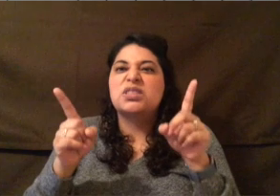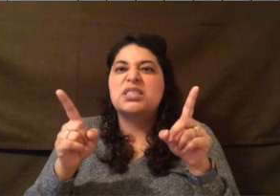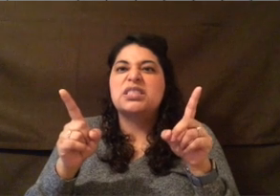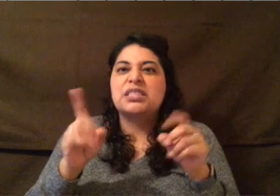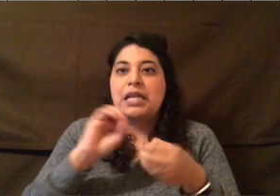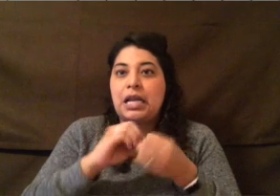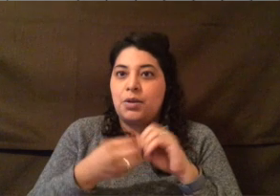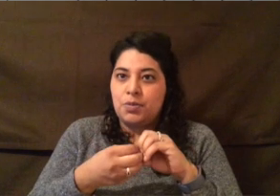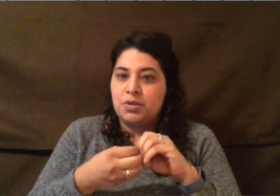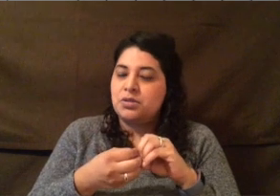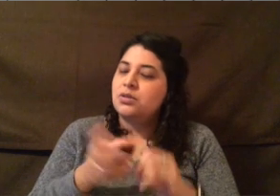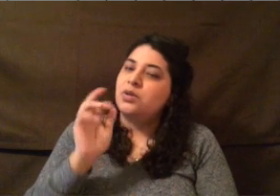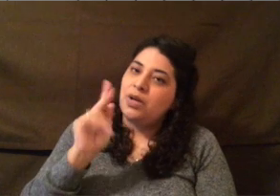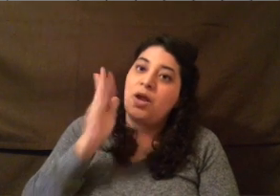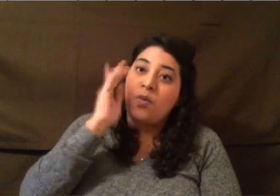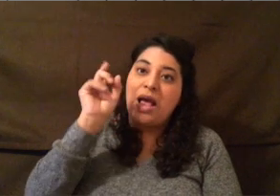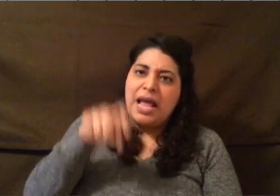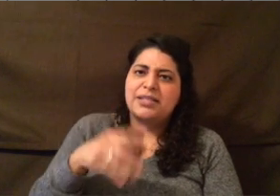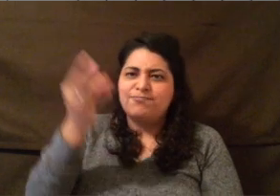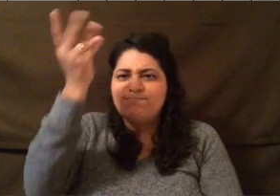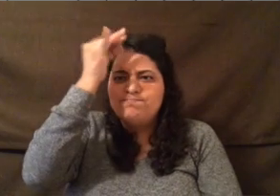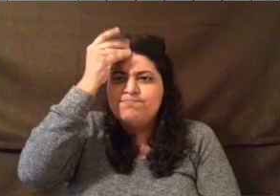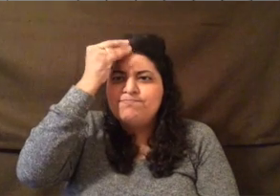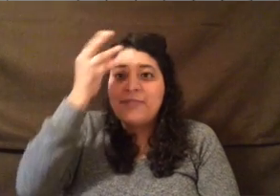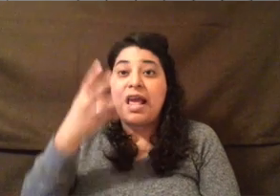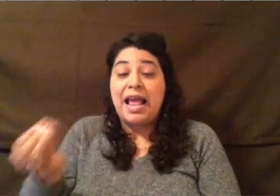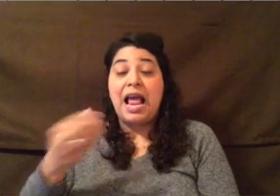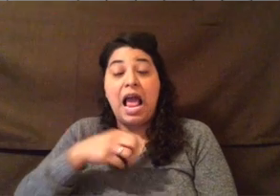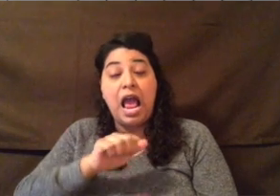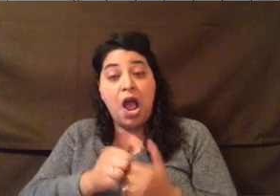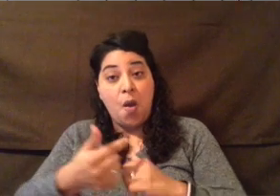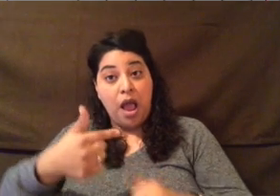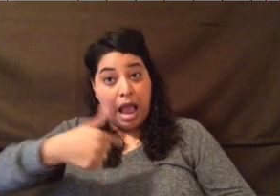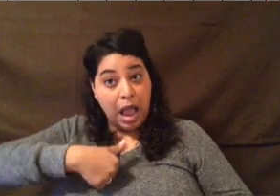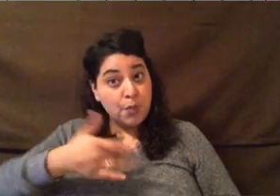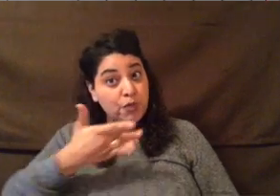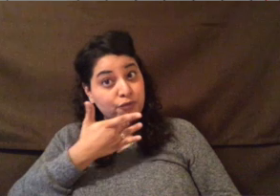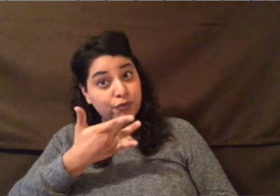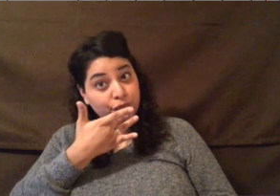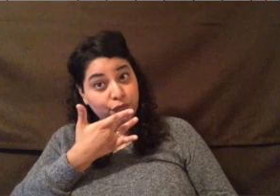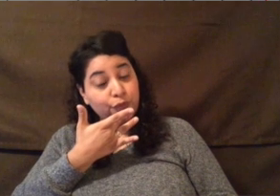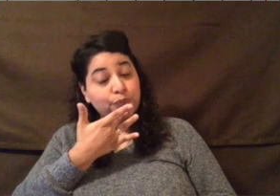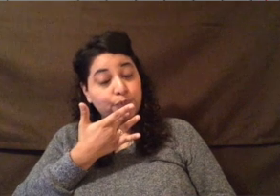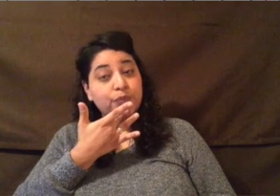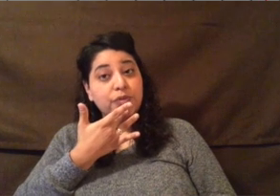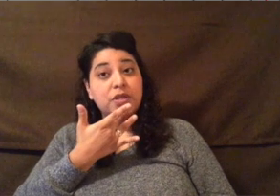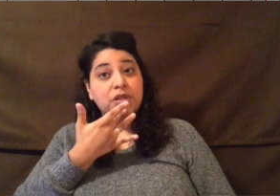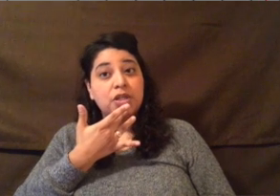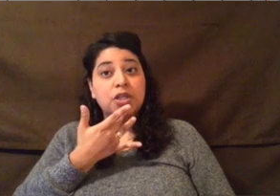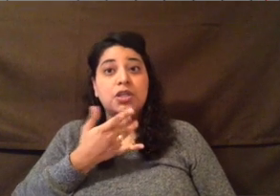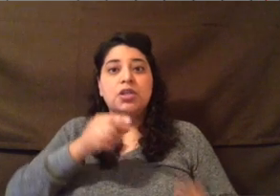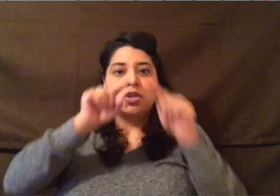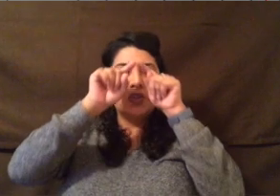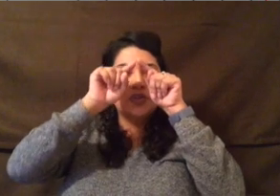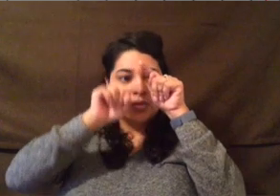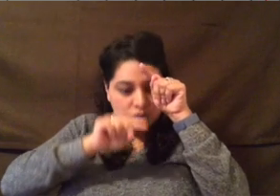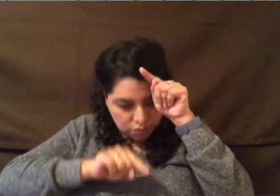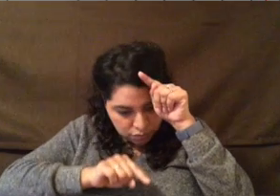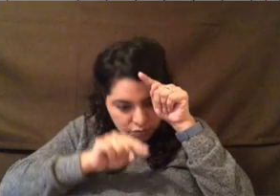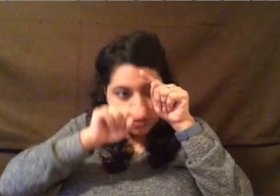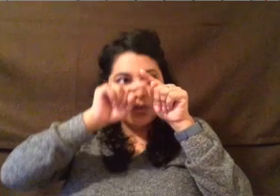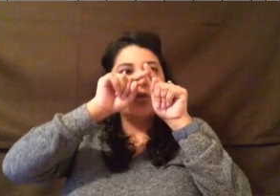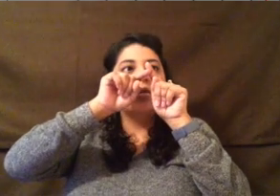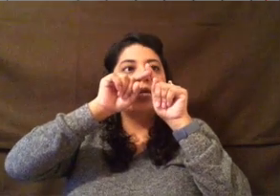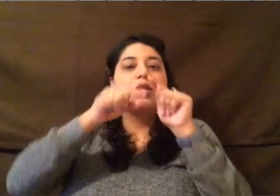all right? So we're going to have to figure that out. And the way I like to do that is I like to draw a line. So I've drawn my red